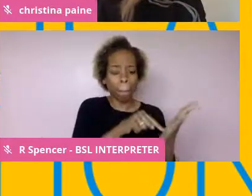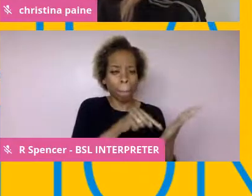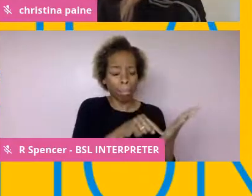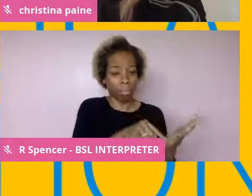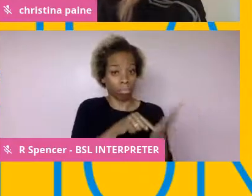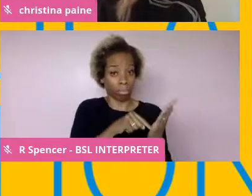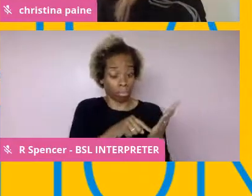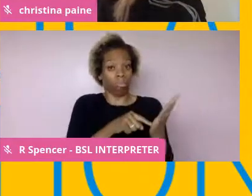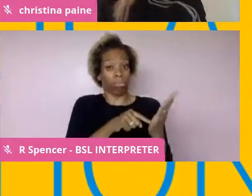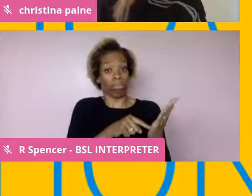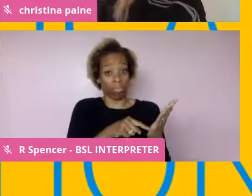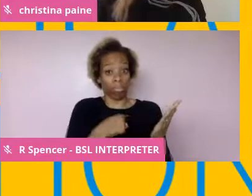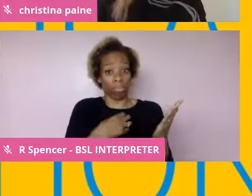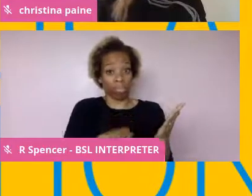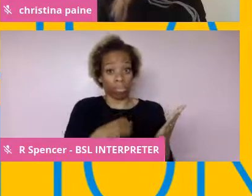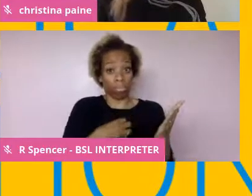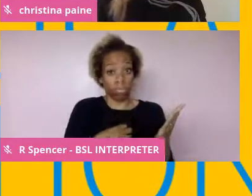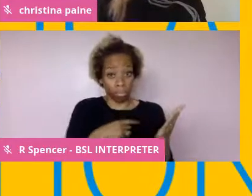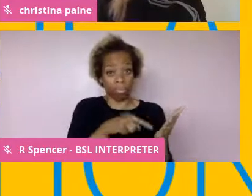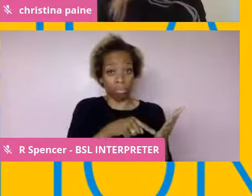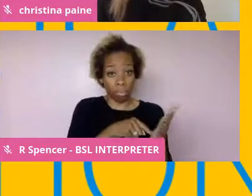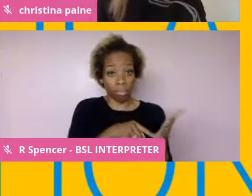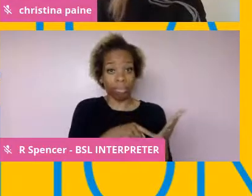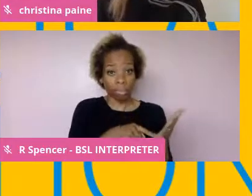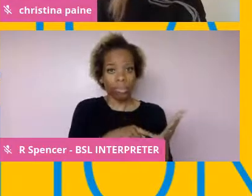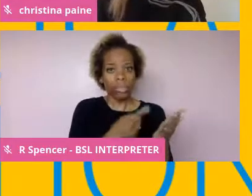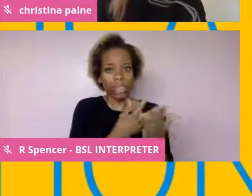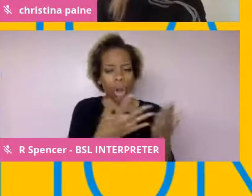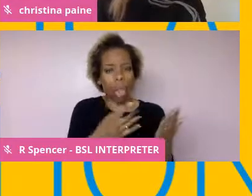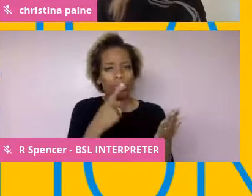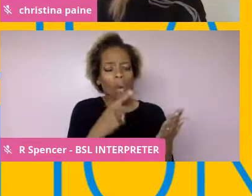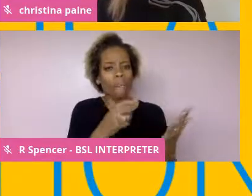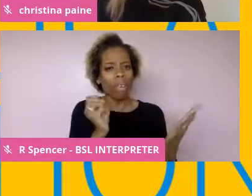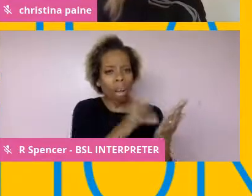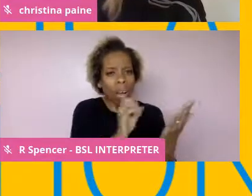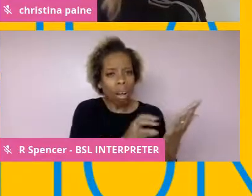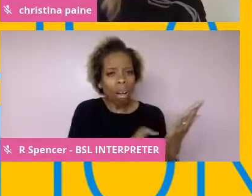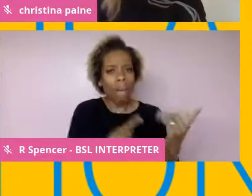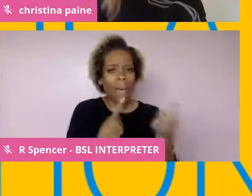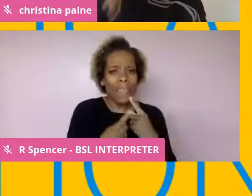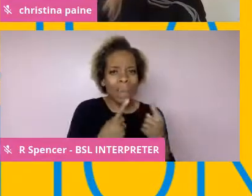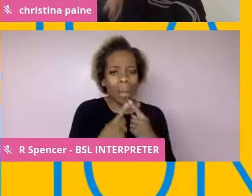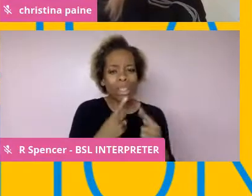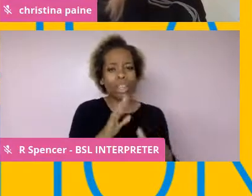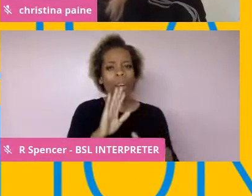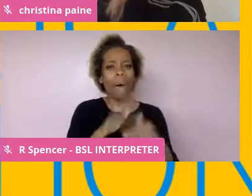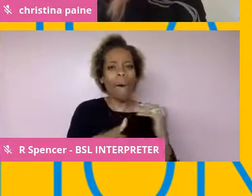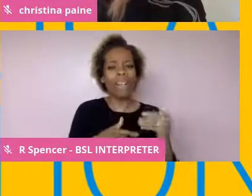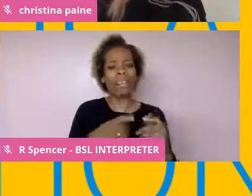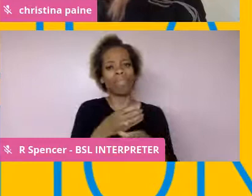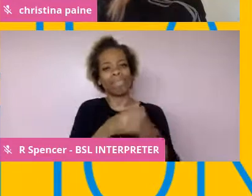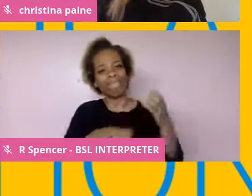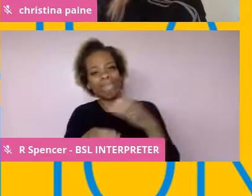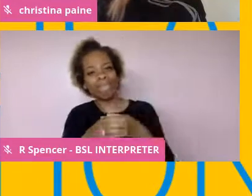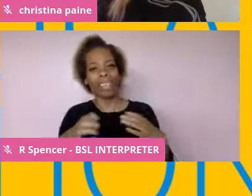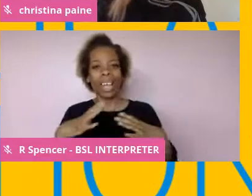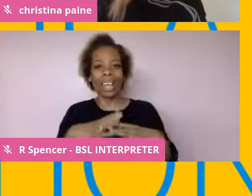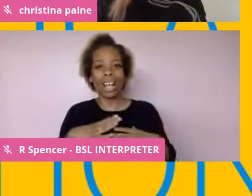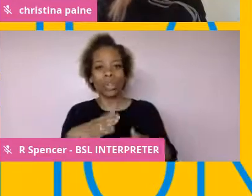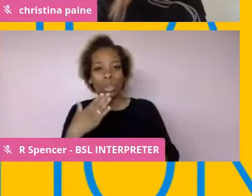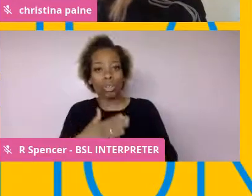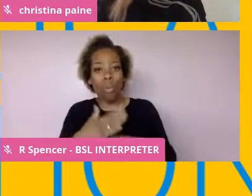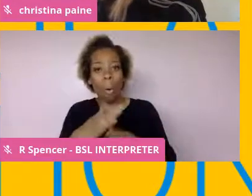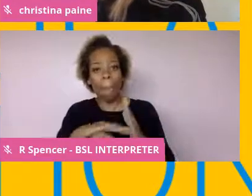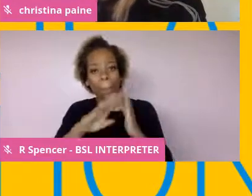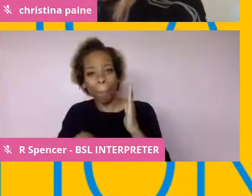us might have thought at one point in time. It's done quite a lot of coverage of the issues around casualisation. We've also seen stuff in the Times Higher and other